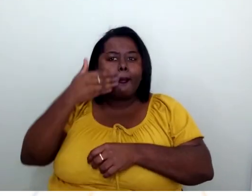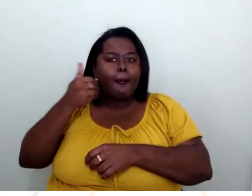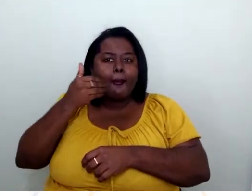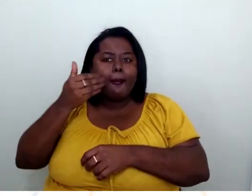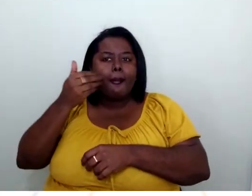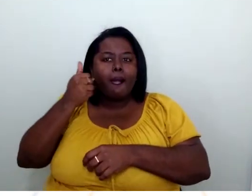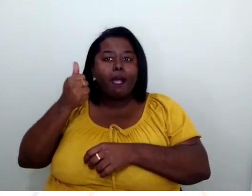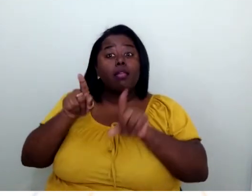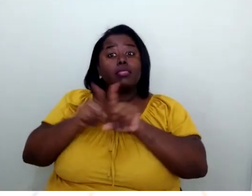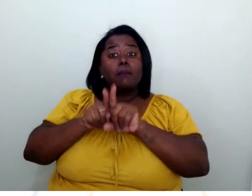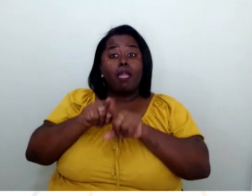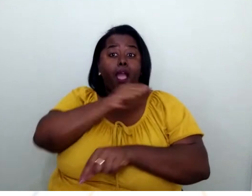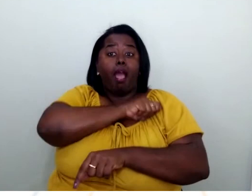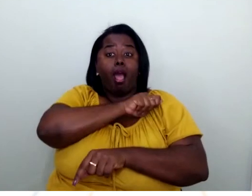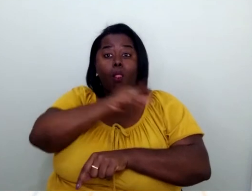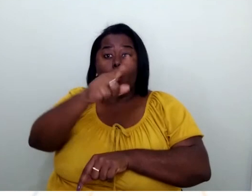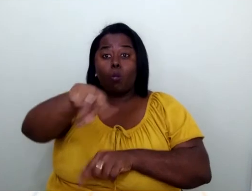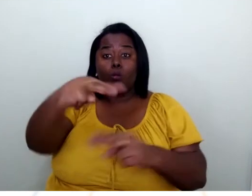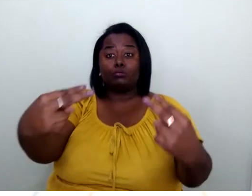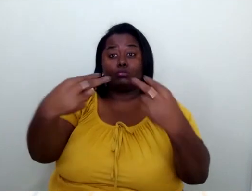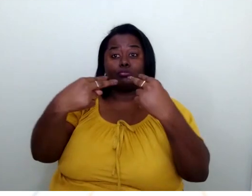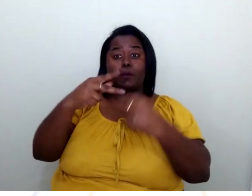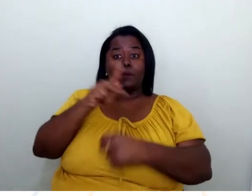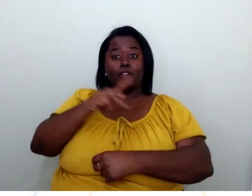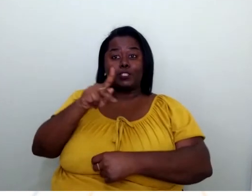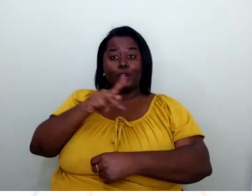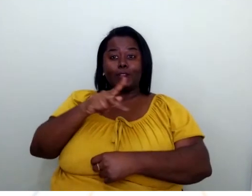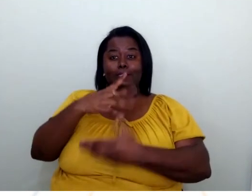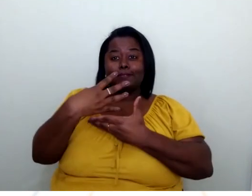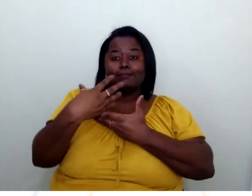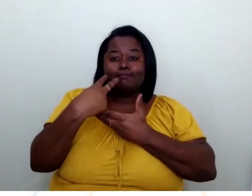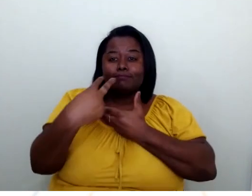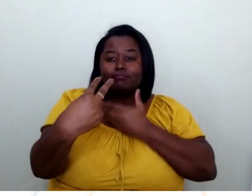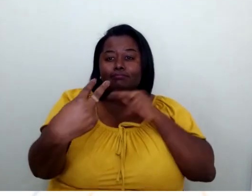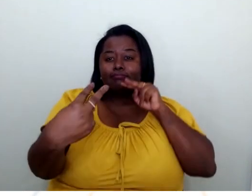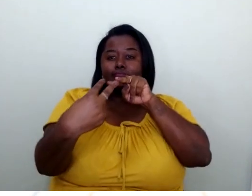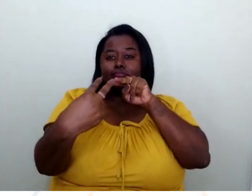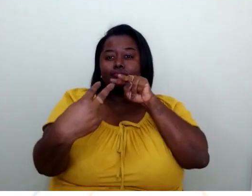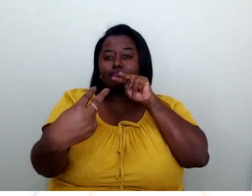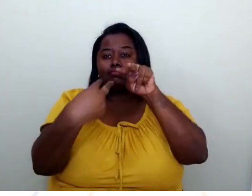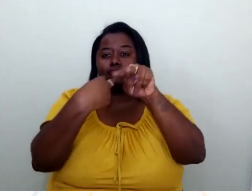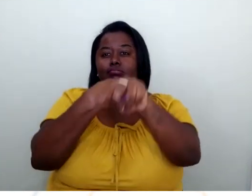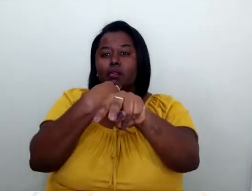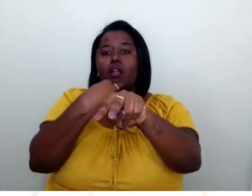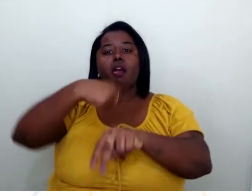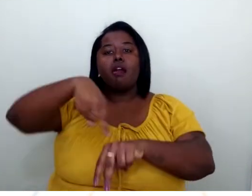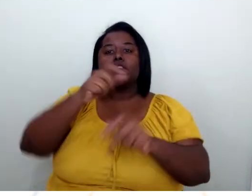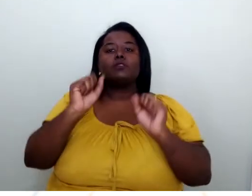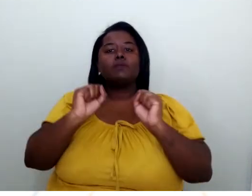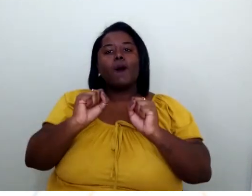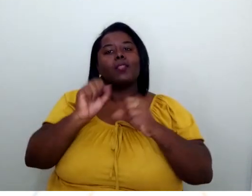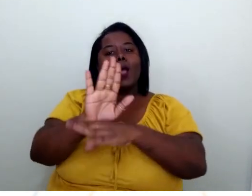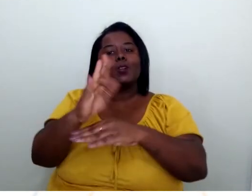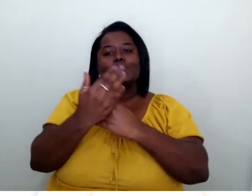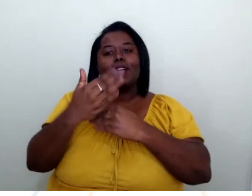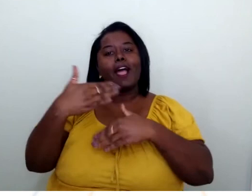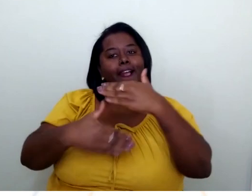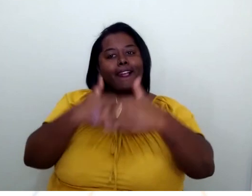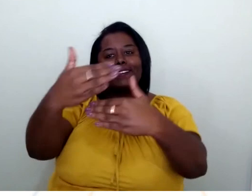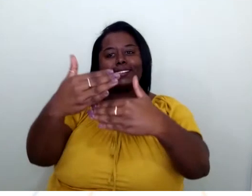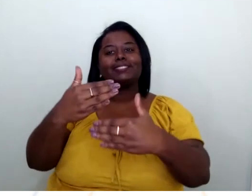learning. But I really want to this isn't something completely new, and I'm sure if you look into the